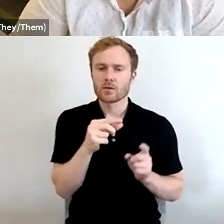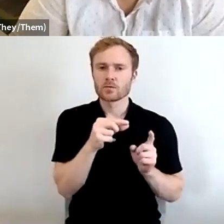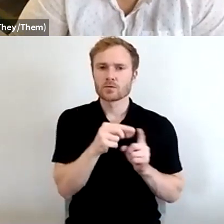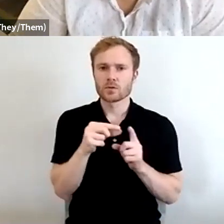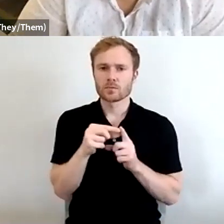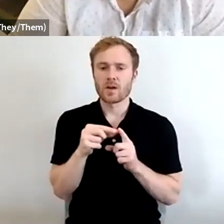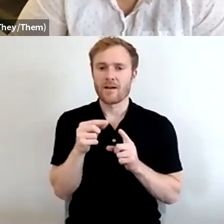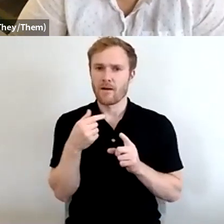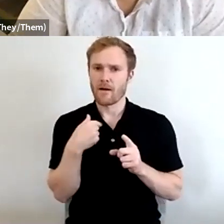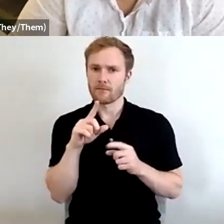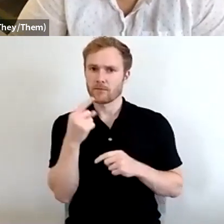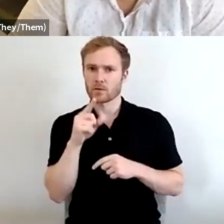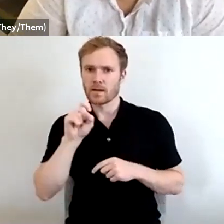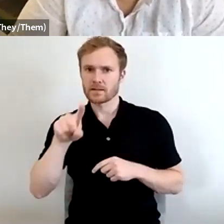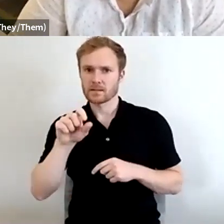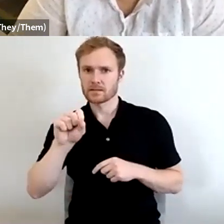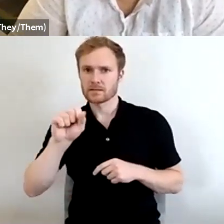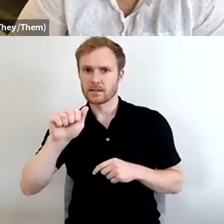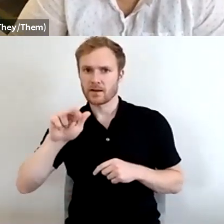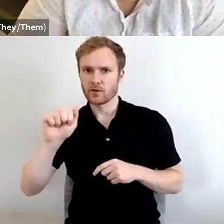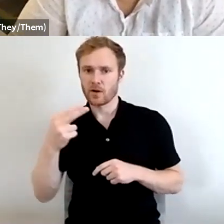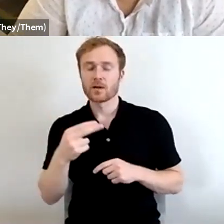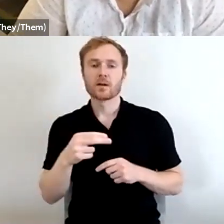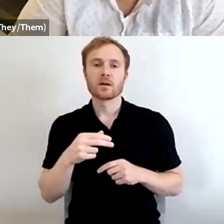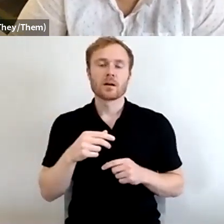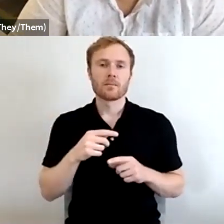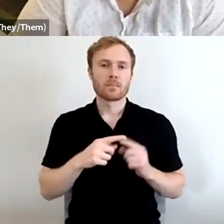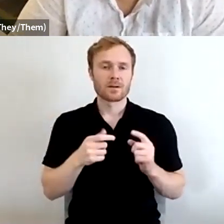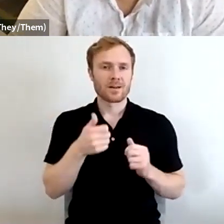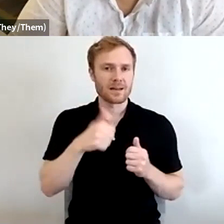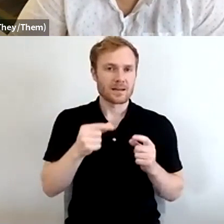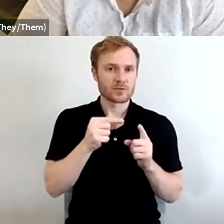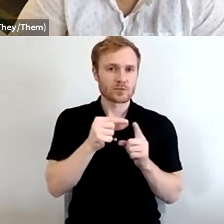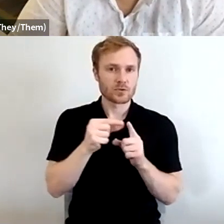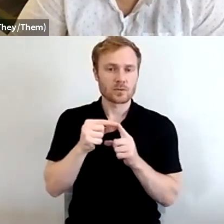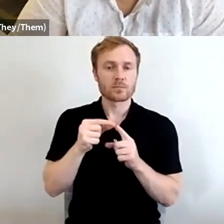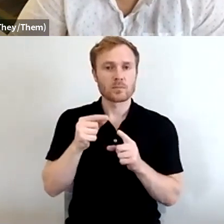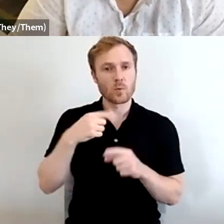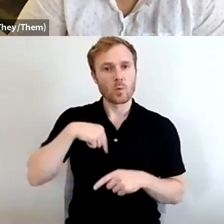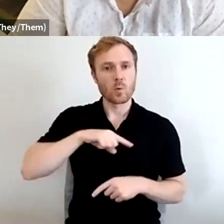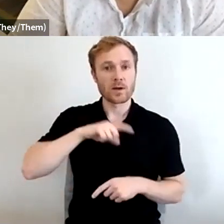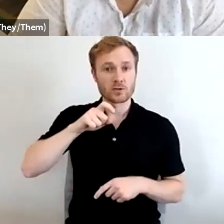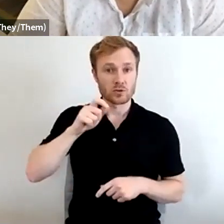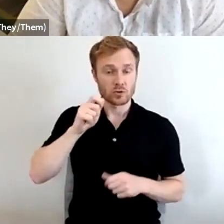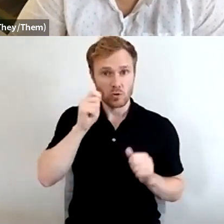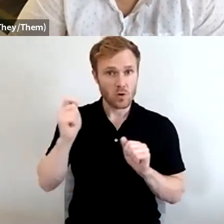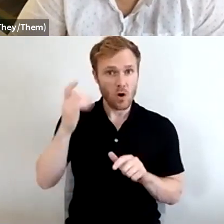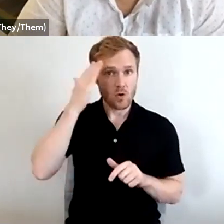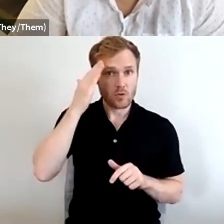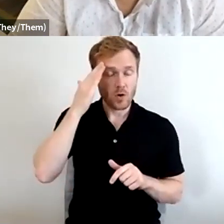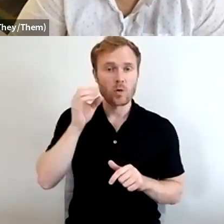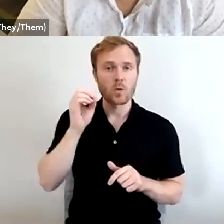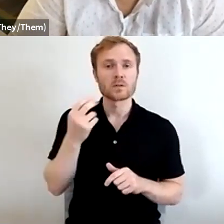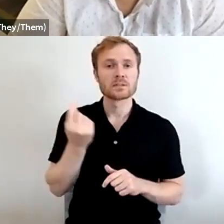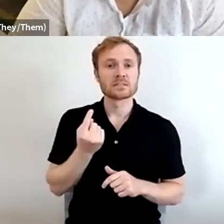everybody. Is there a term that we should all know, or is there something that parents and